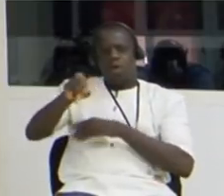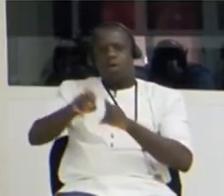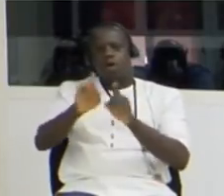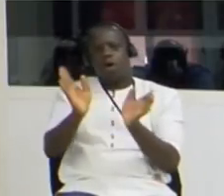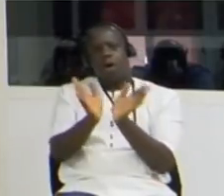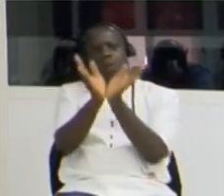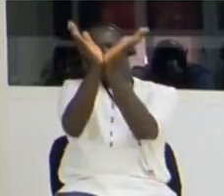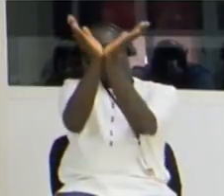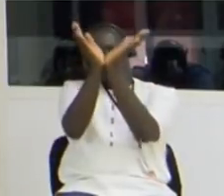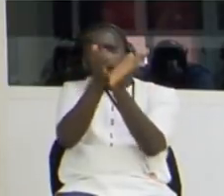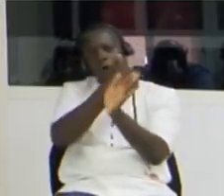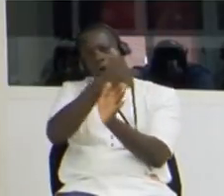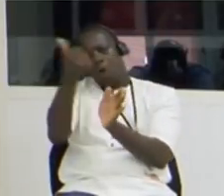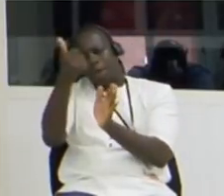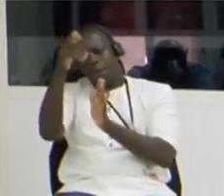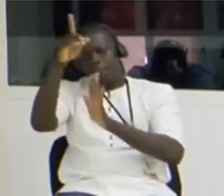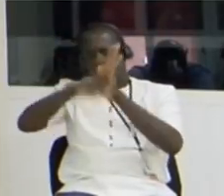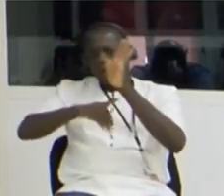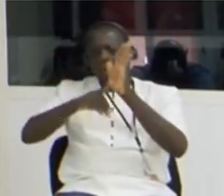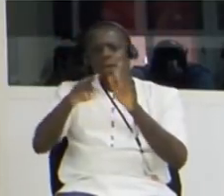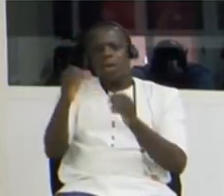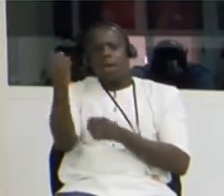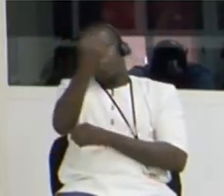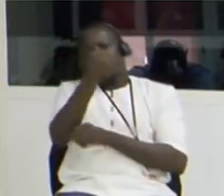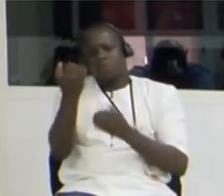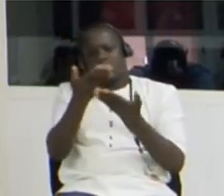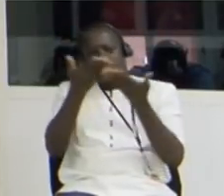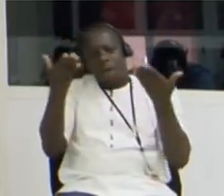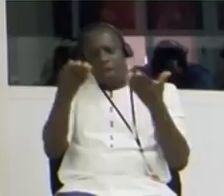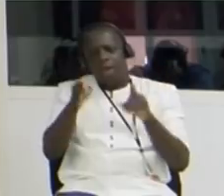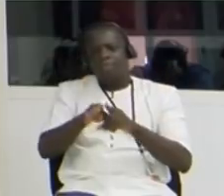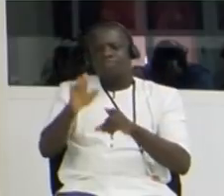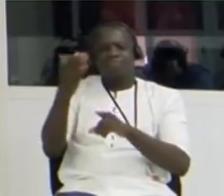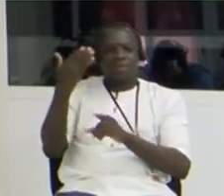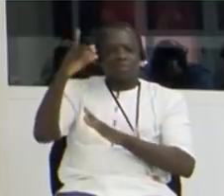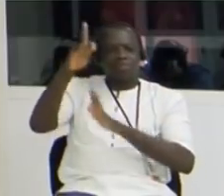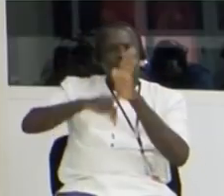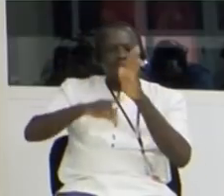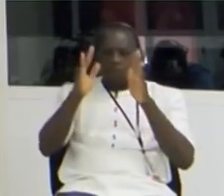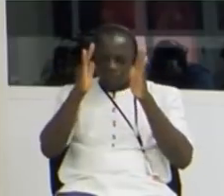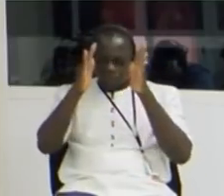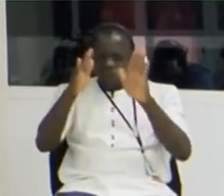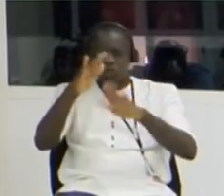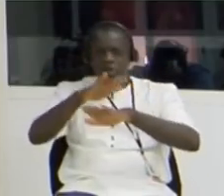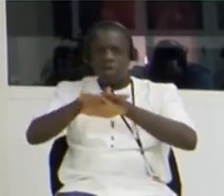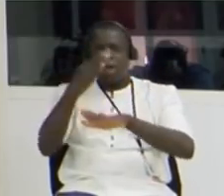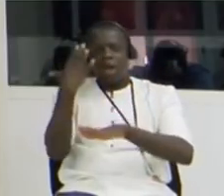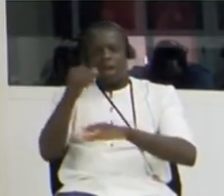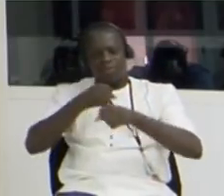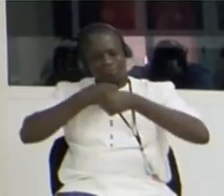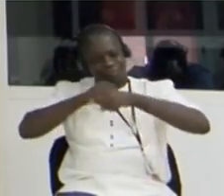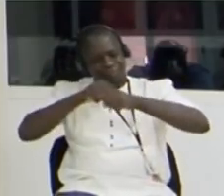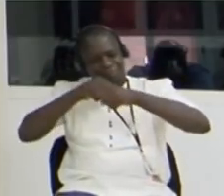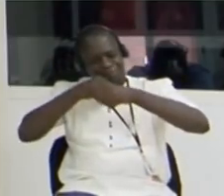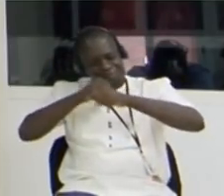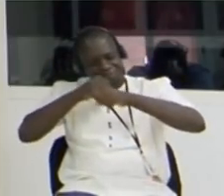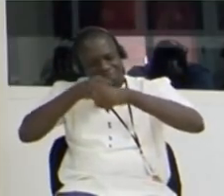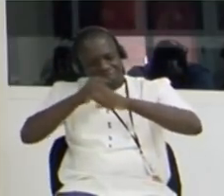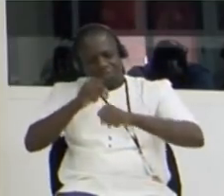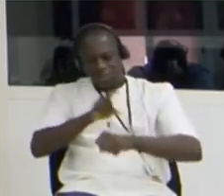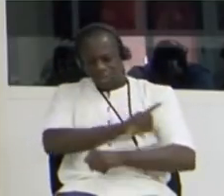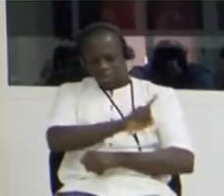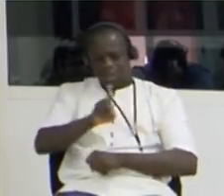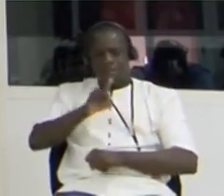compared to the other editions. Because for that edition, we are focused on how to train them so that they will be able